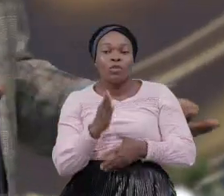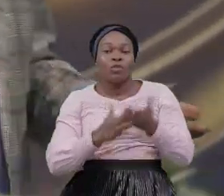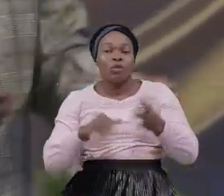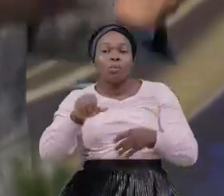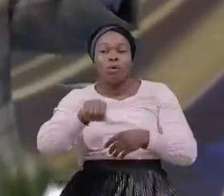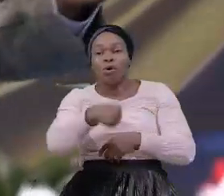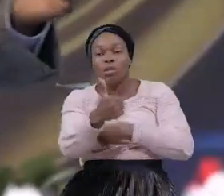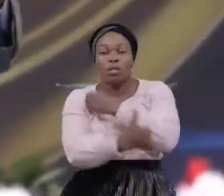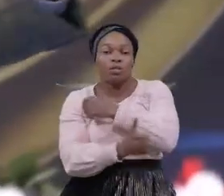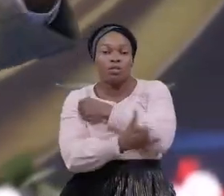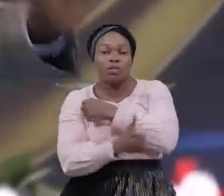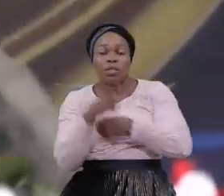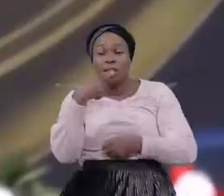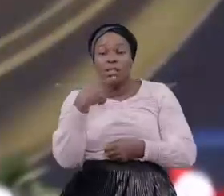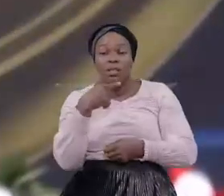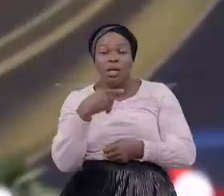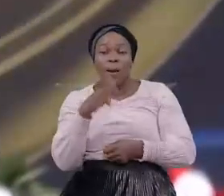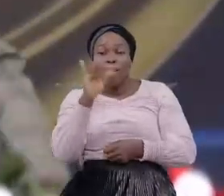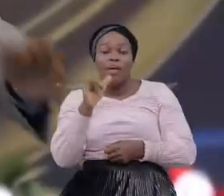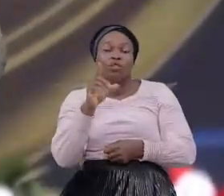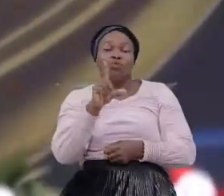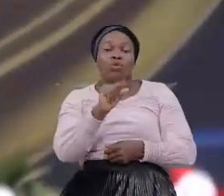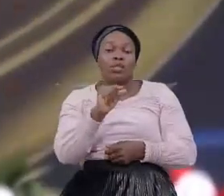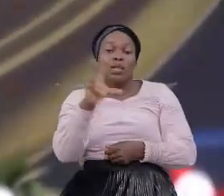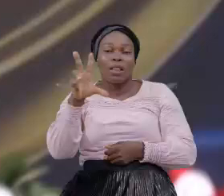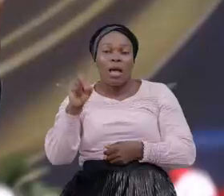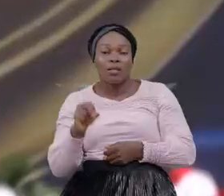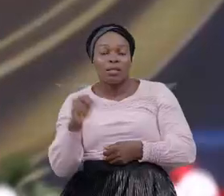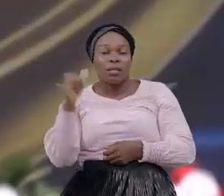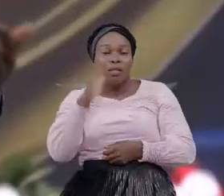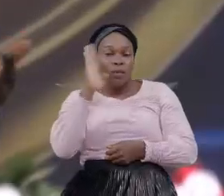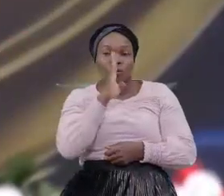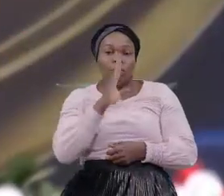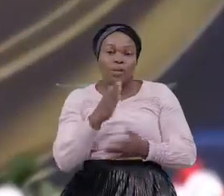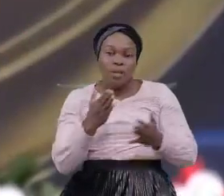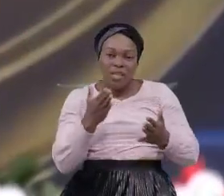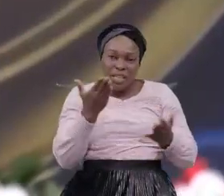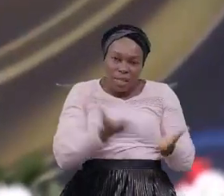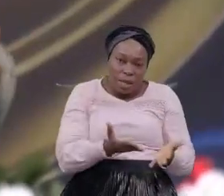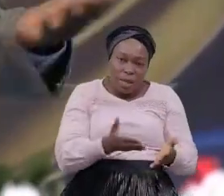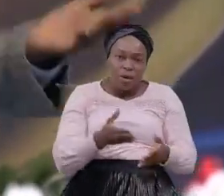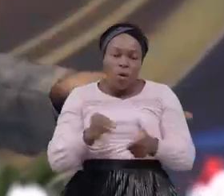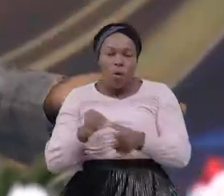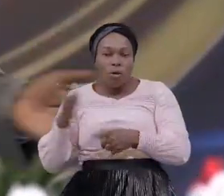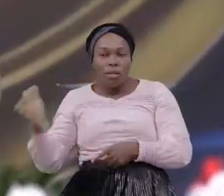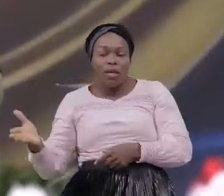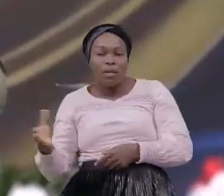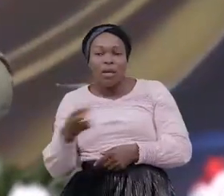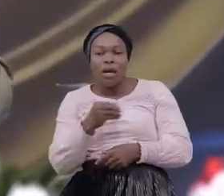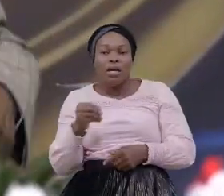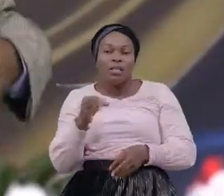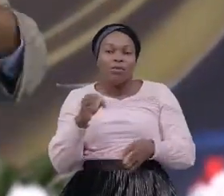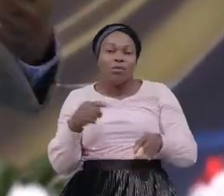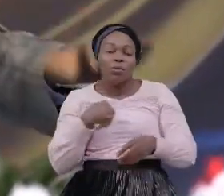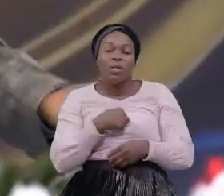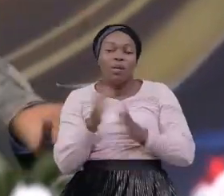they will be. By 2050, there is where we'll be. But we Christians, we believers, we Bible believers and Bible